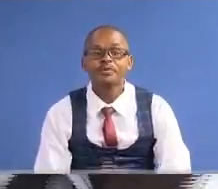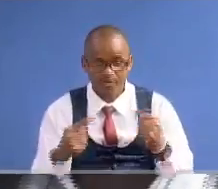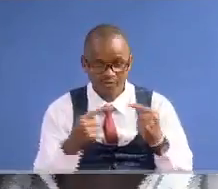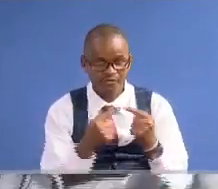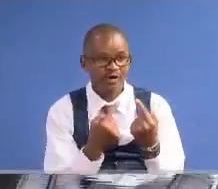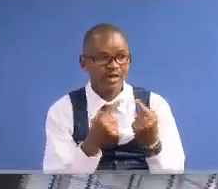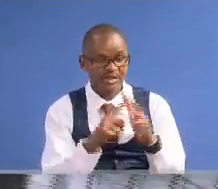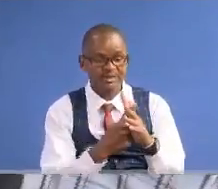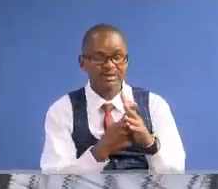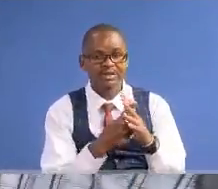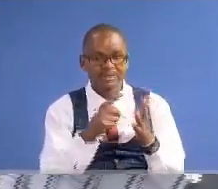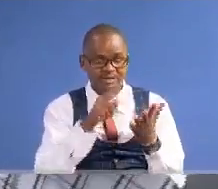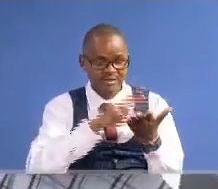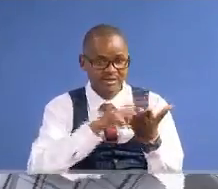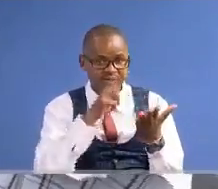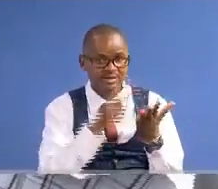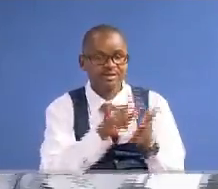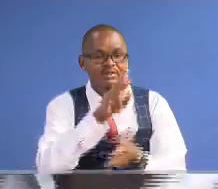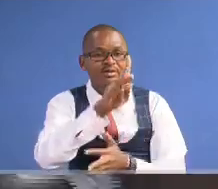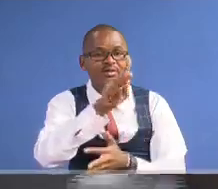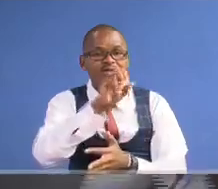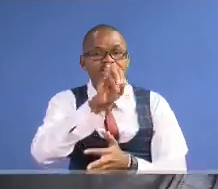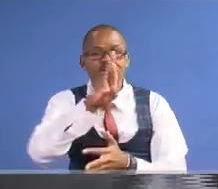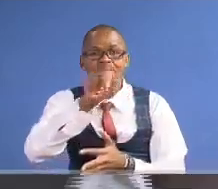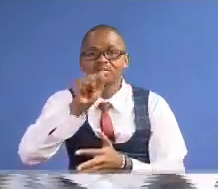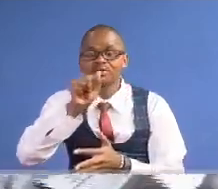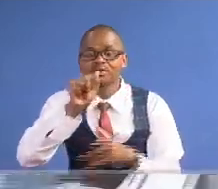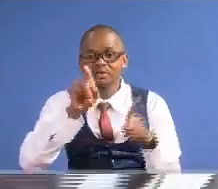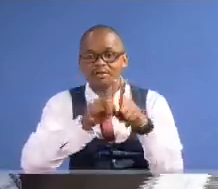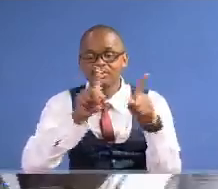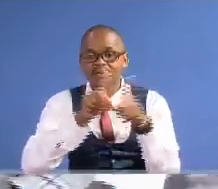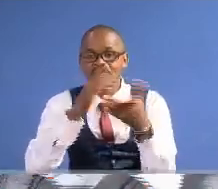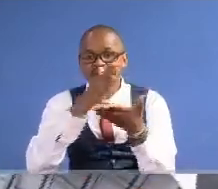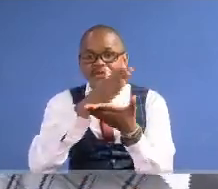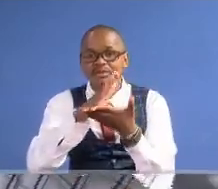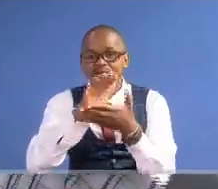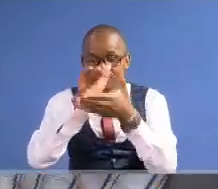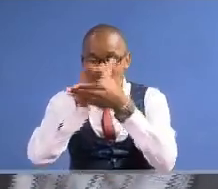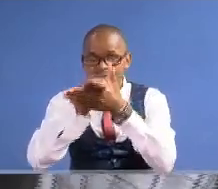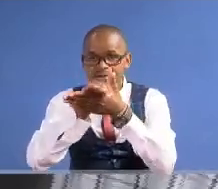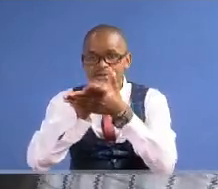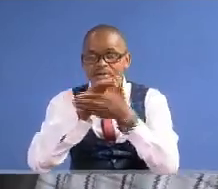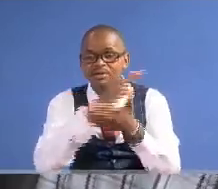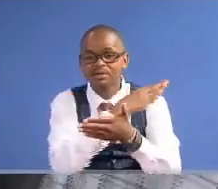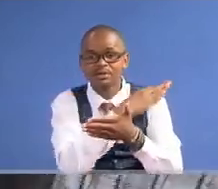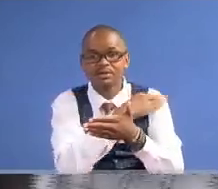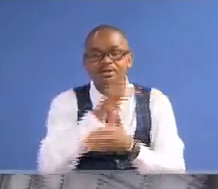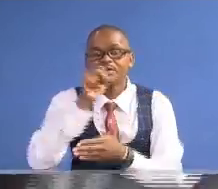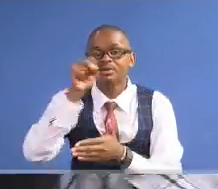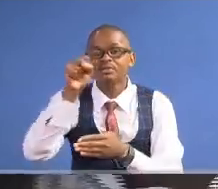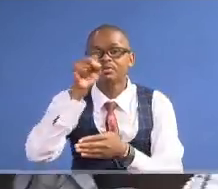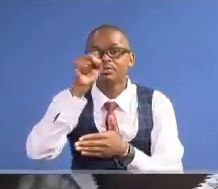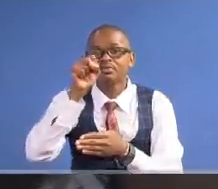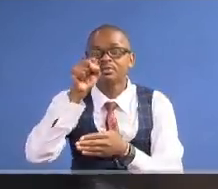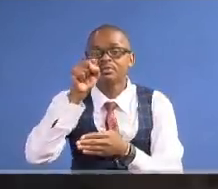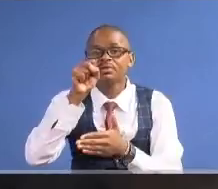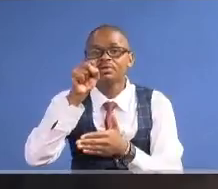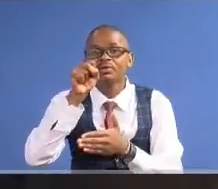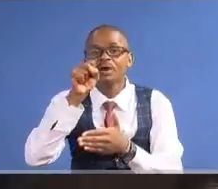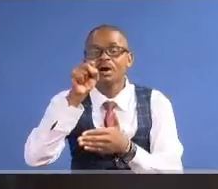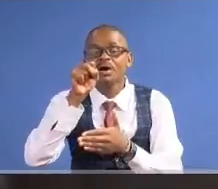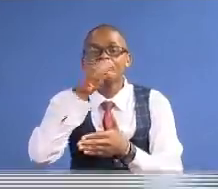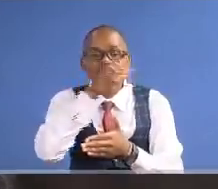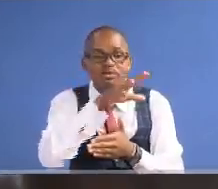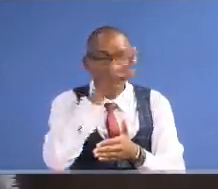Violence sparked in several regions during the Kibra by-election as some Jubilee members of parliament and political agents were